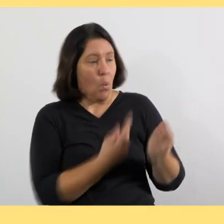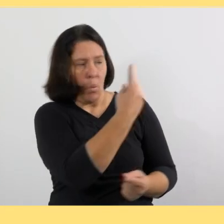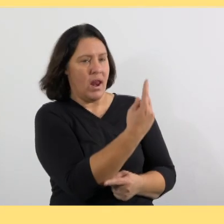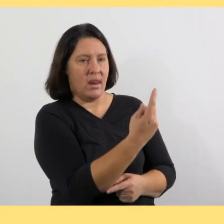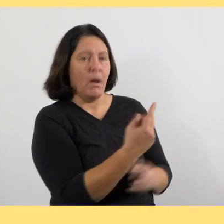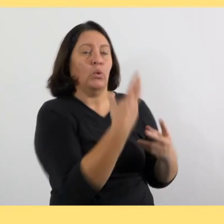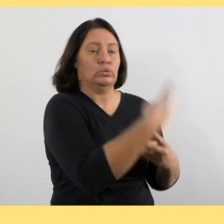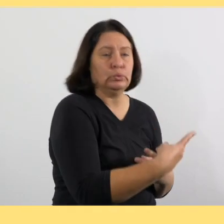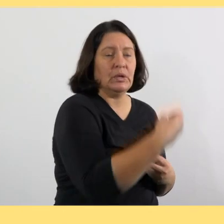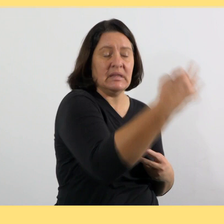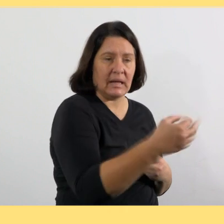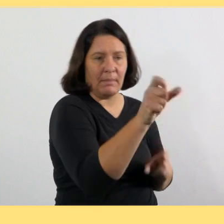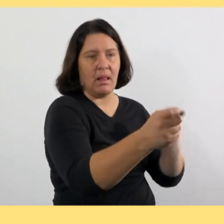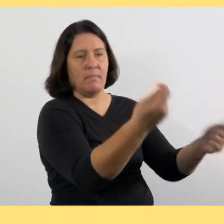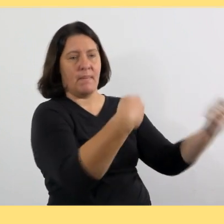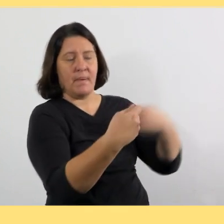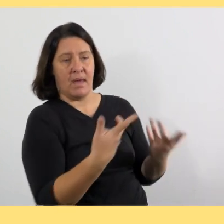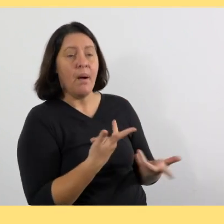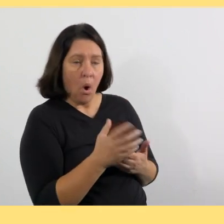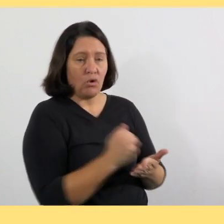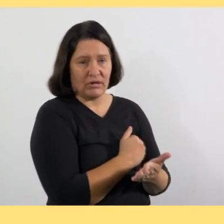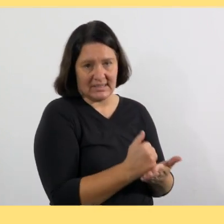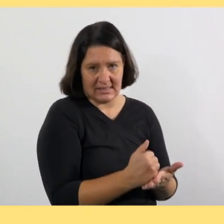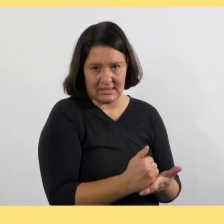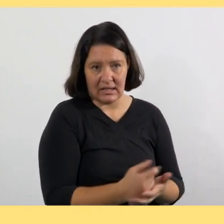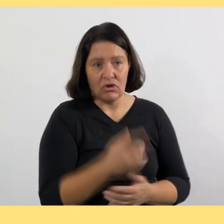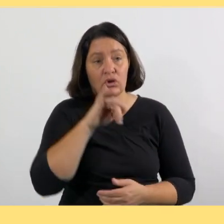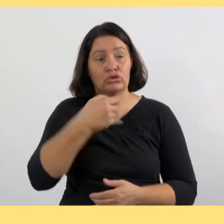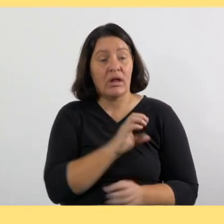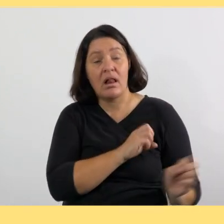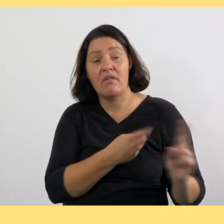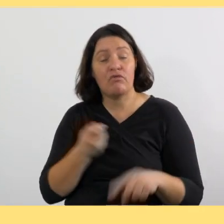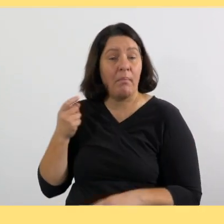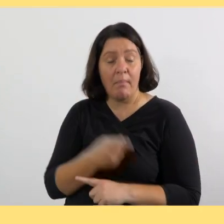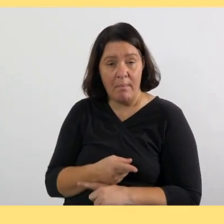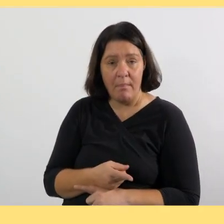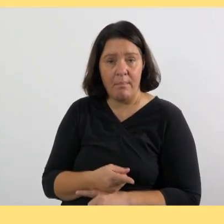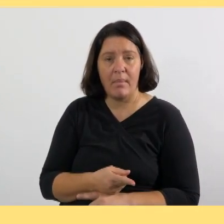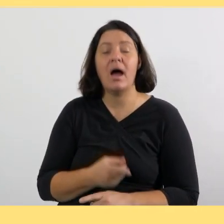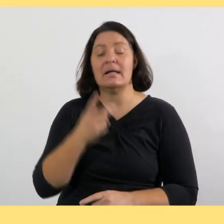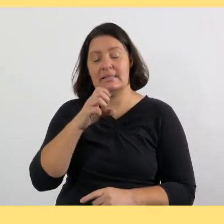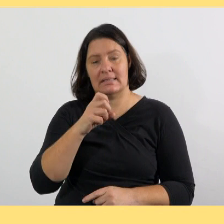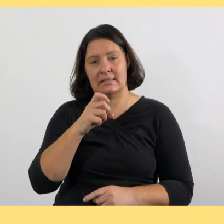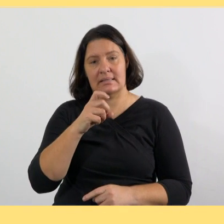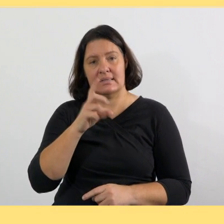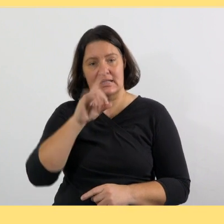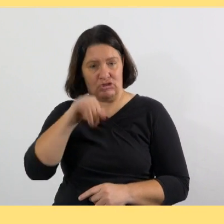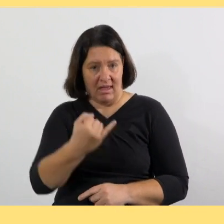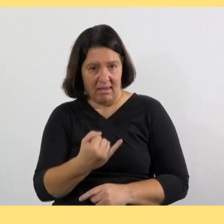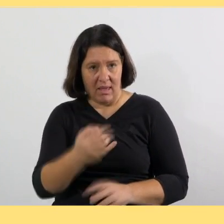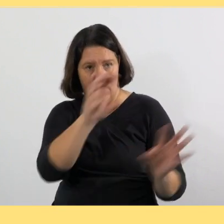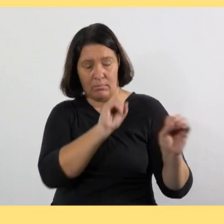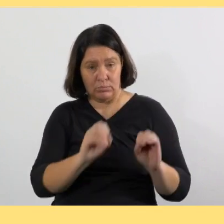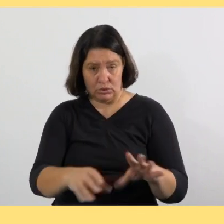the debit side, and I'll say sales. And the journal I'm posting from is the debtors journal,